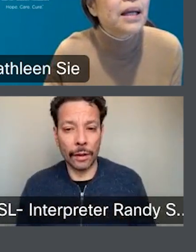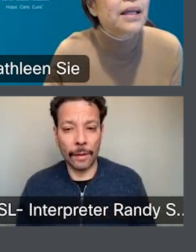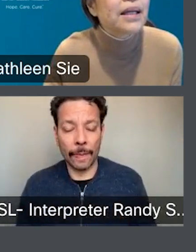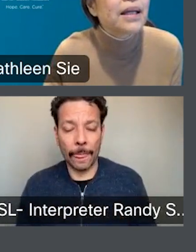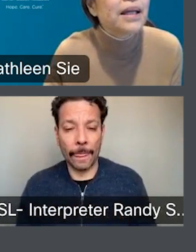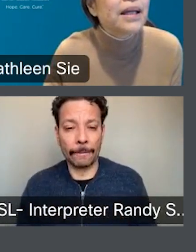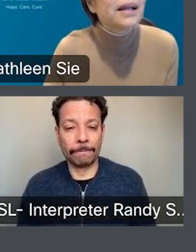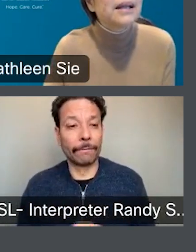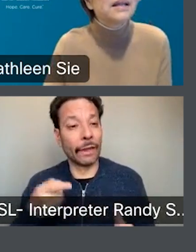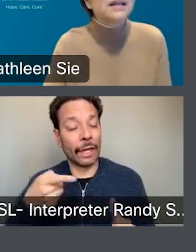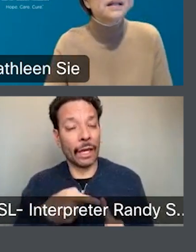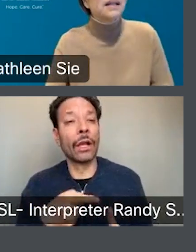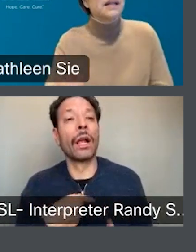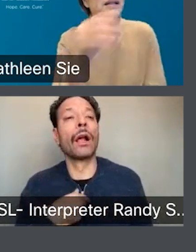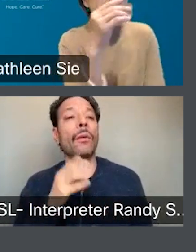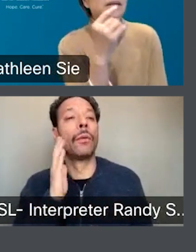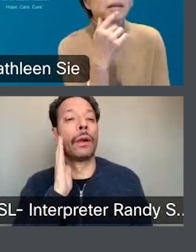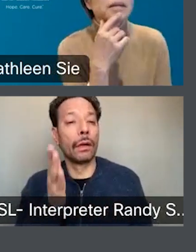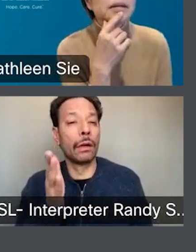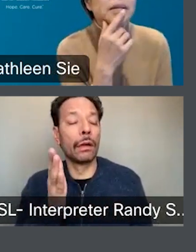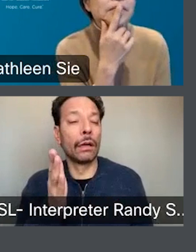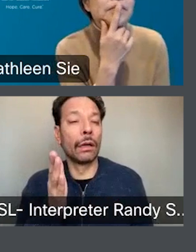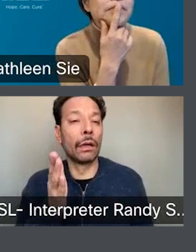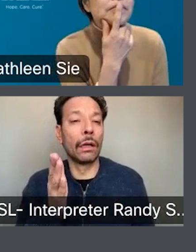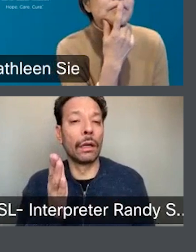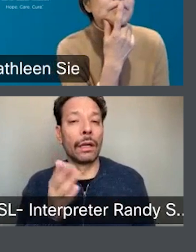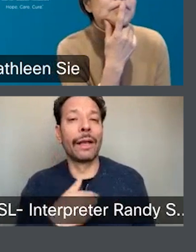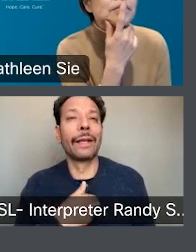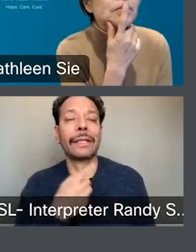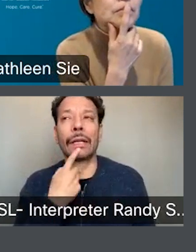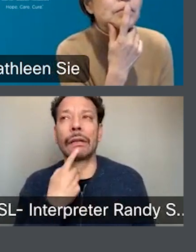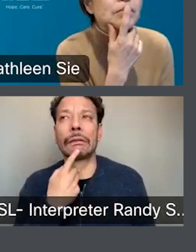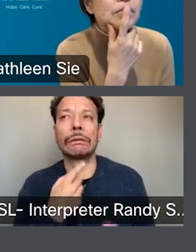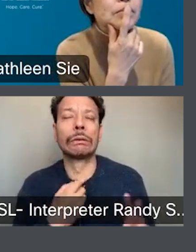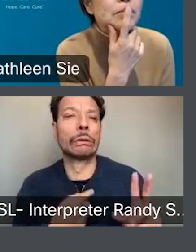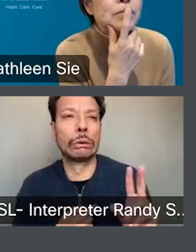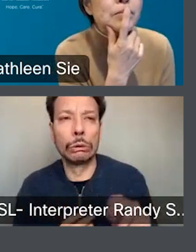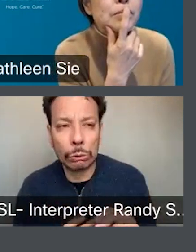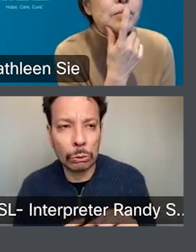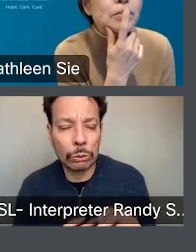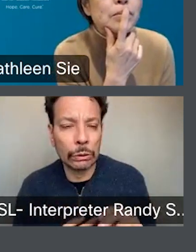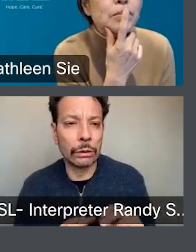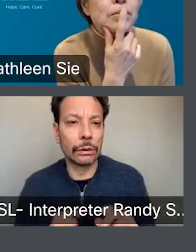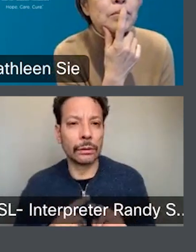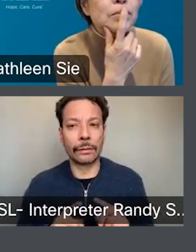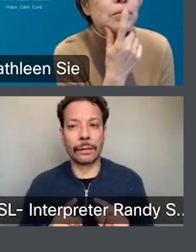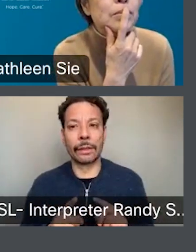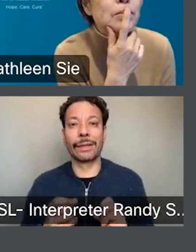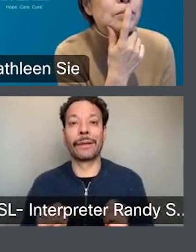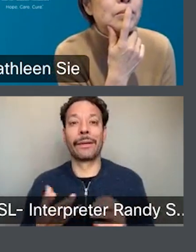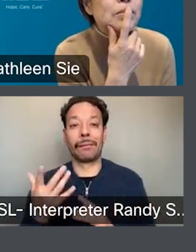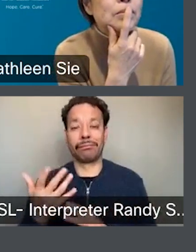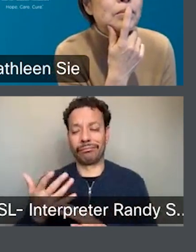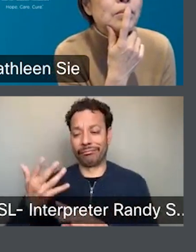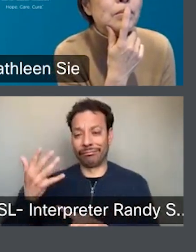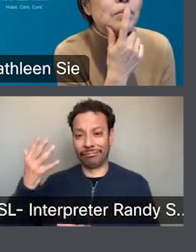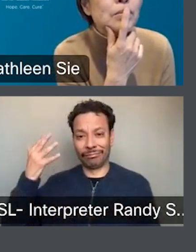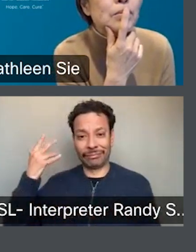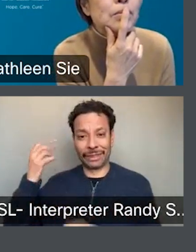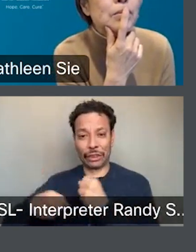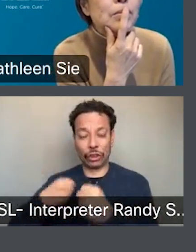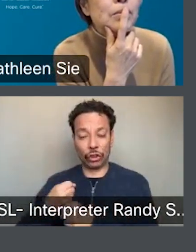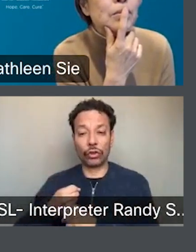that. Yeah. Now I say no. Back many years ago, we